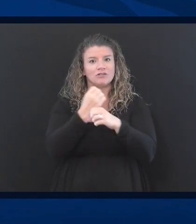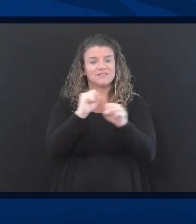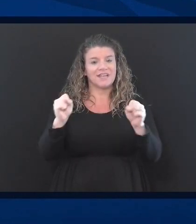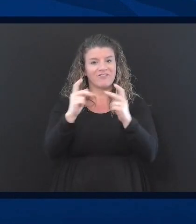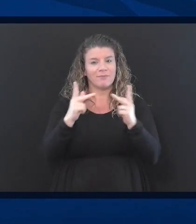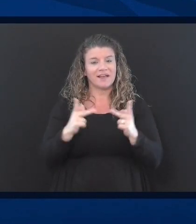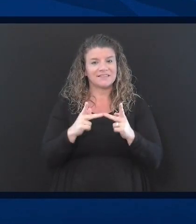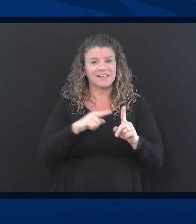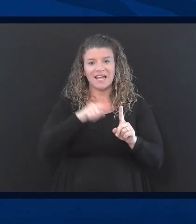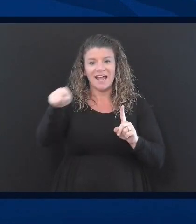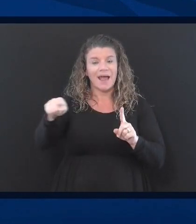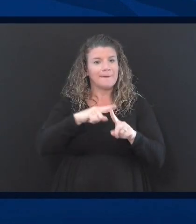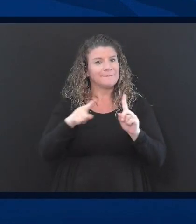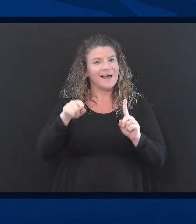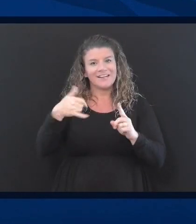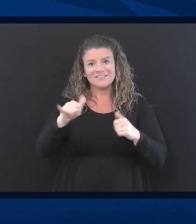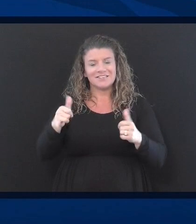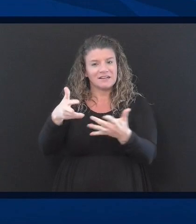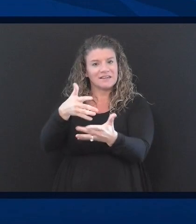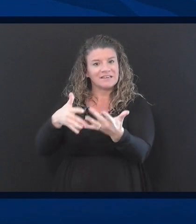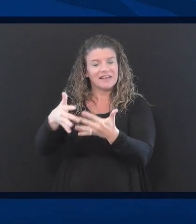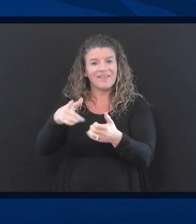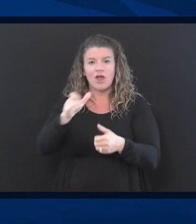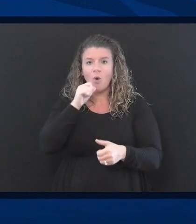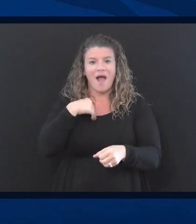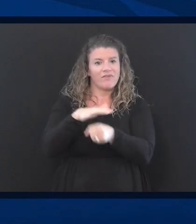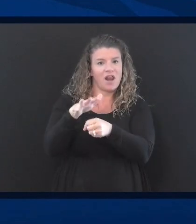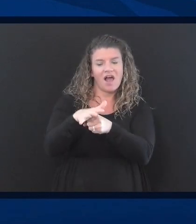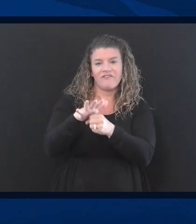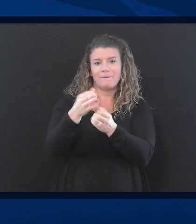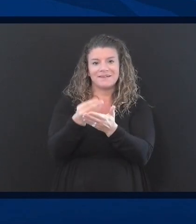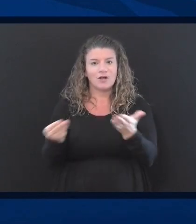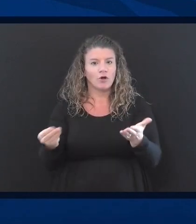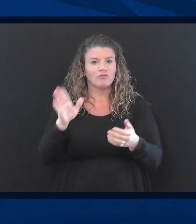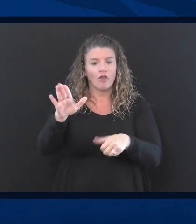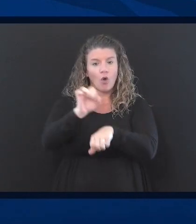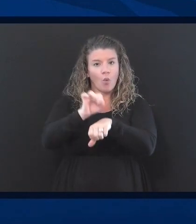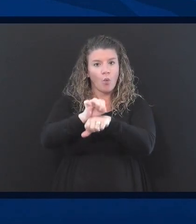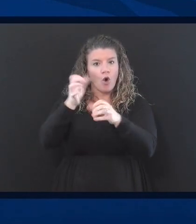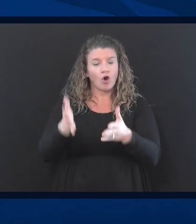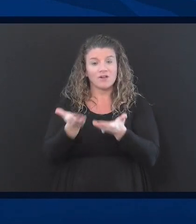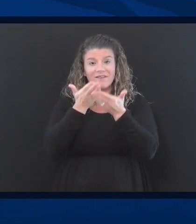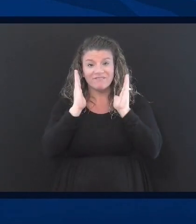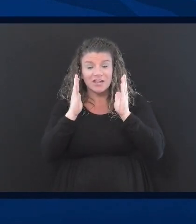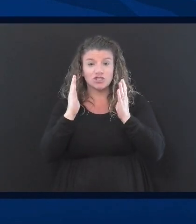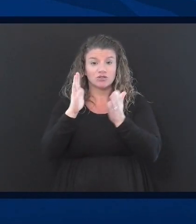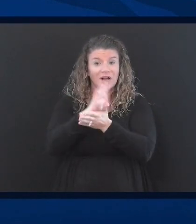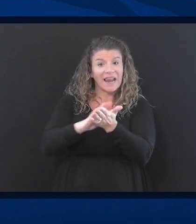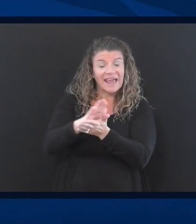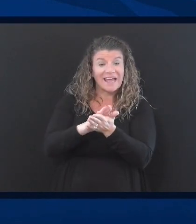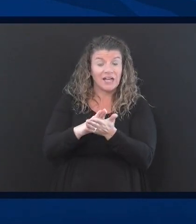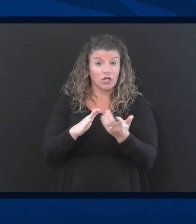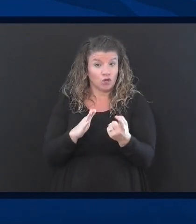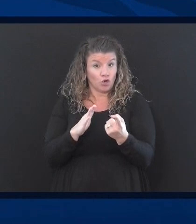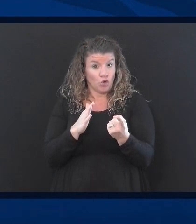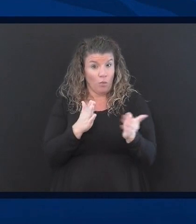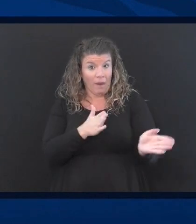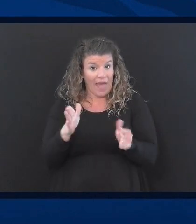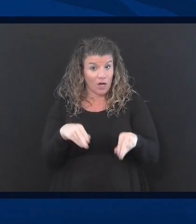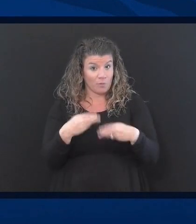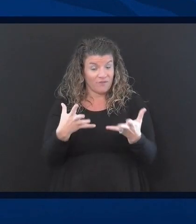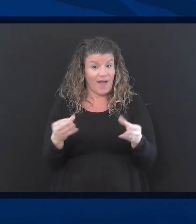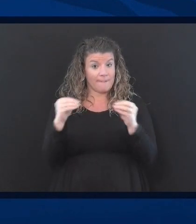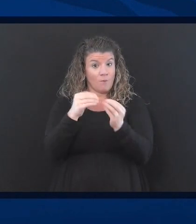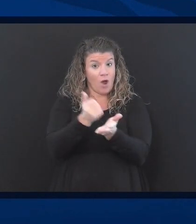for their workers, enough disinfecting supplies and masks and face shields. So do you plan to provide additional help for shelters,